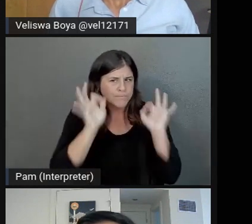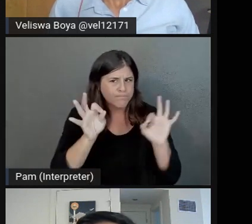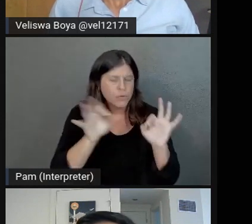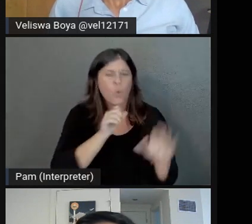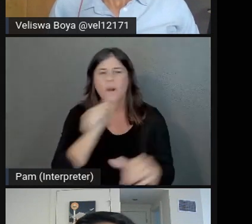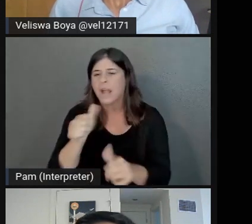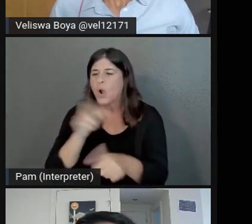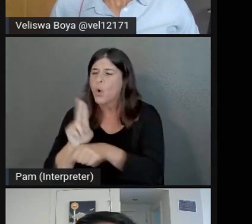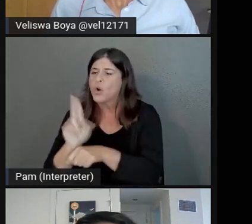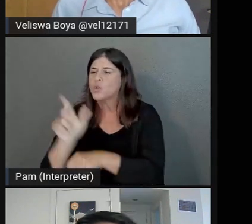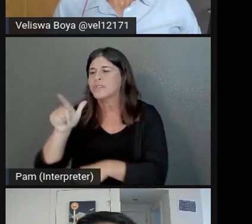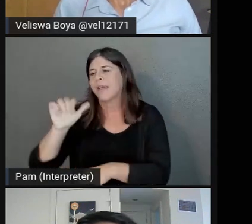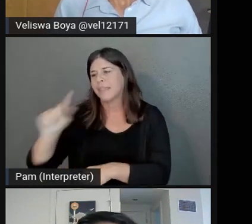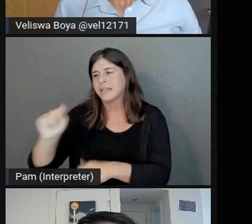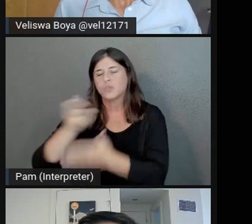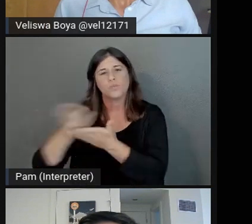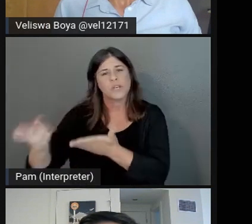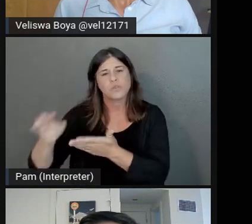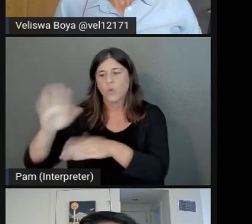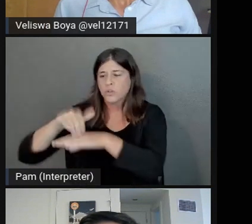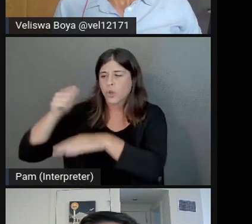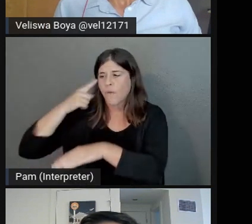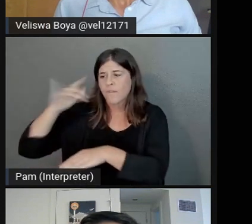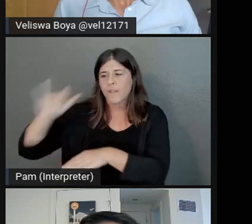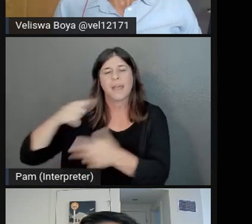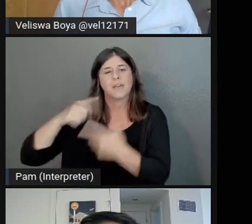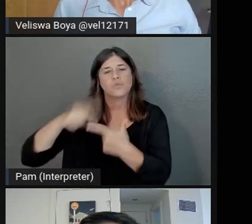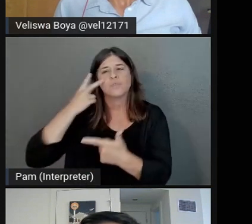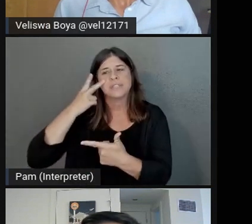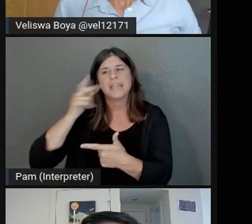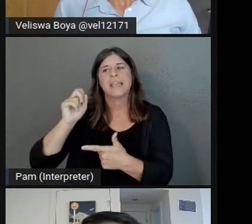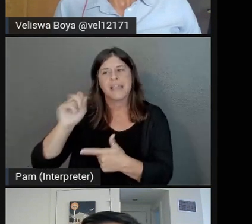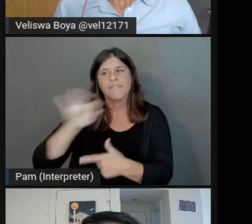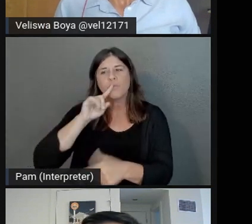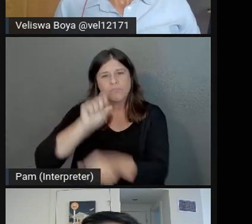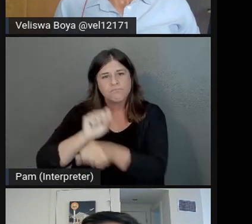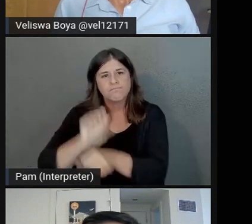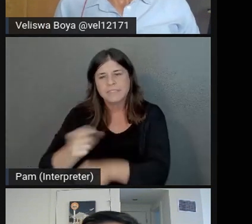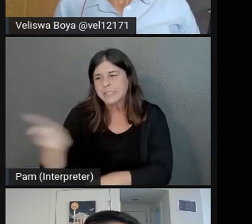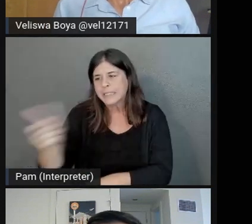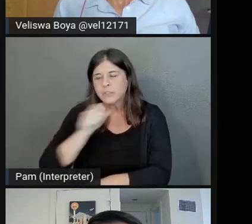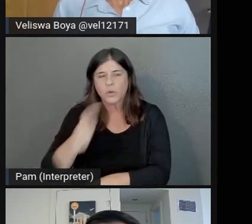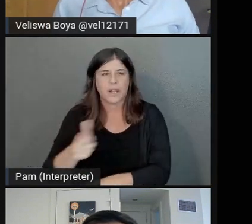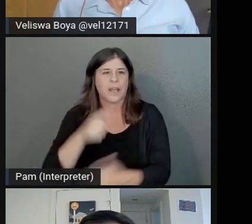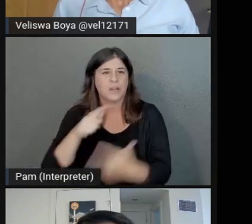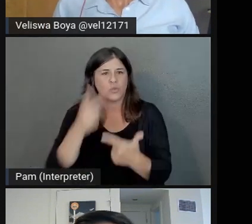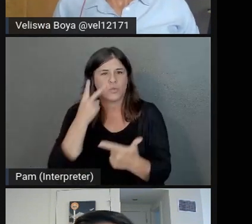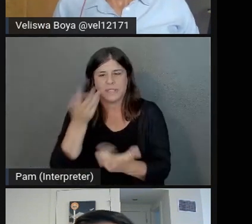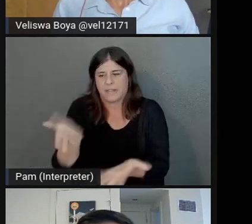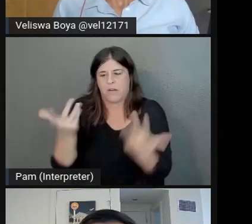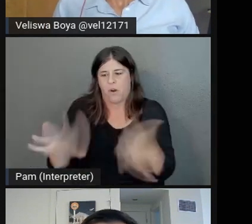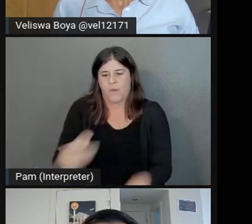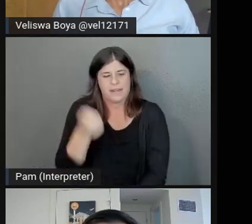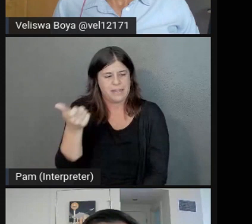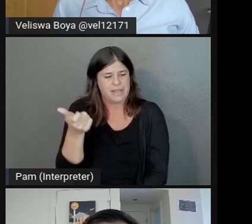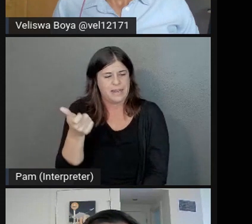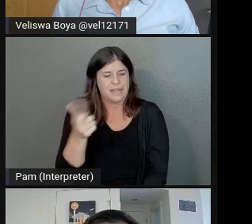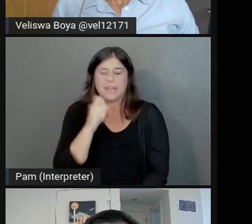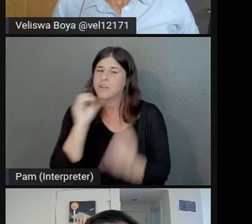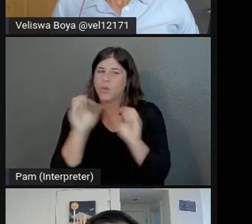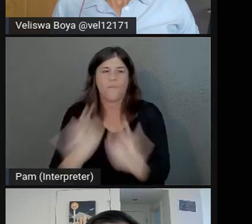just use a list resource call to see whether this resource exists. And in this case, you see it's deleted, it's null value